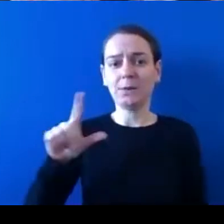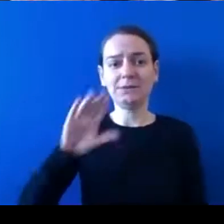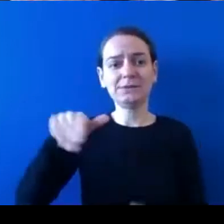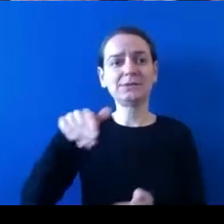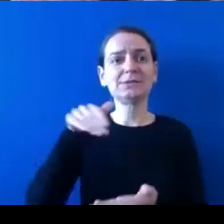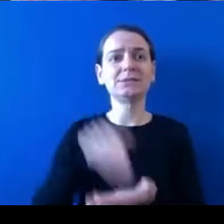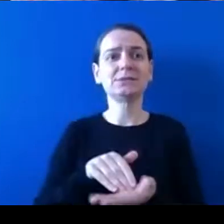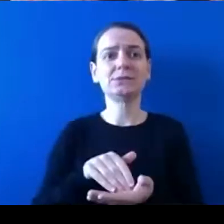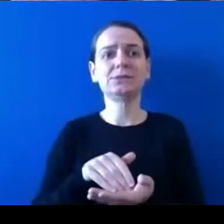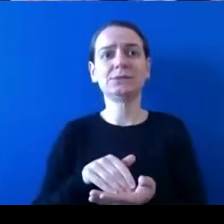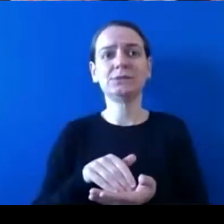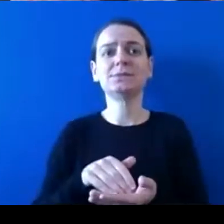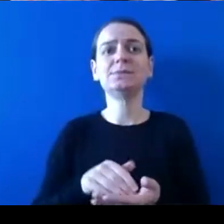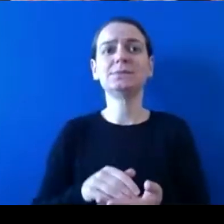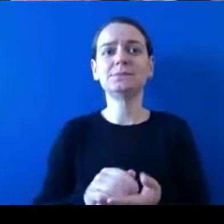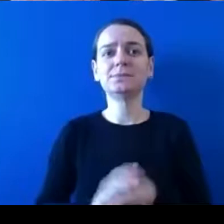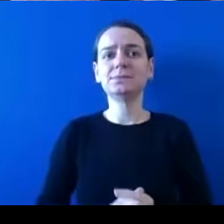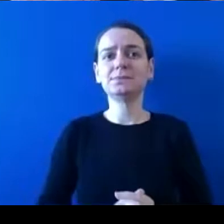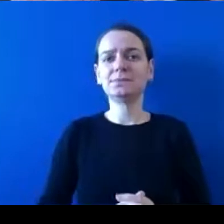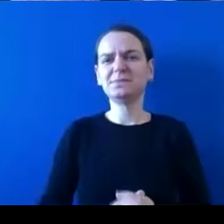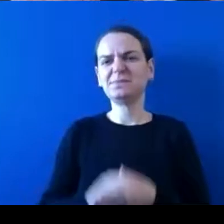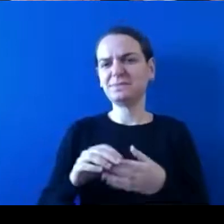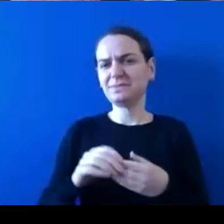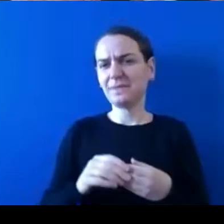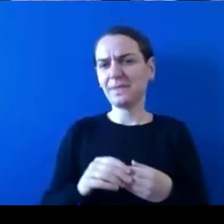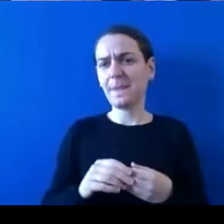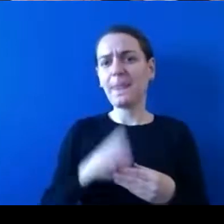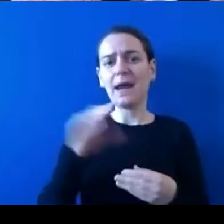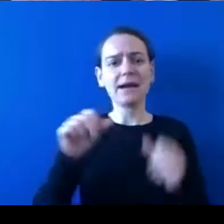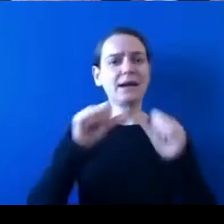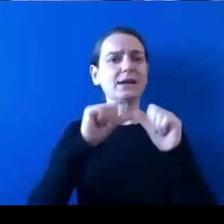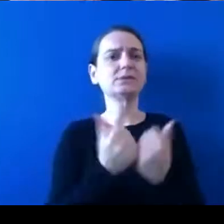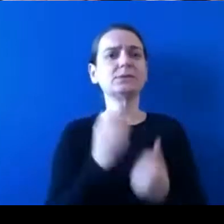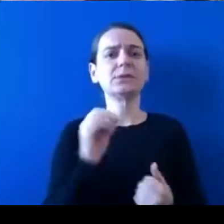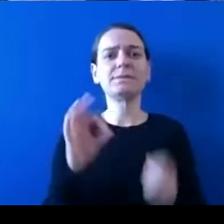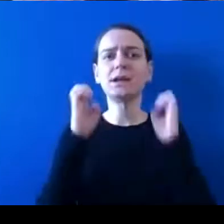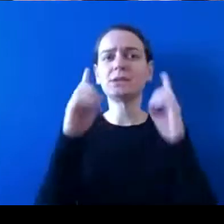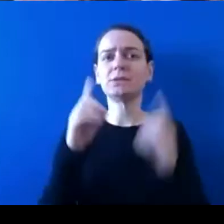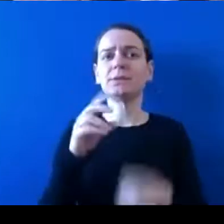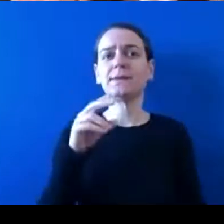Massachusetts Educators of Students with Visual Impairments.